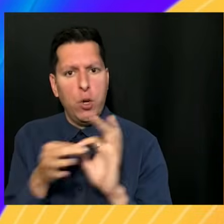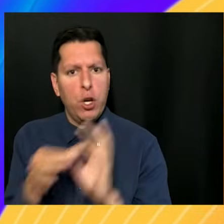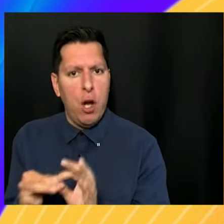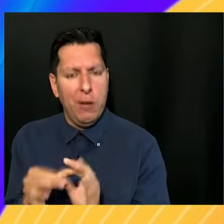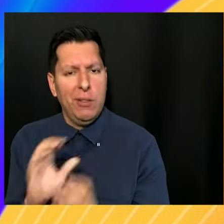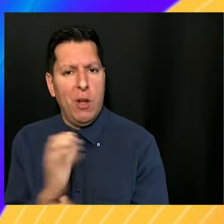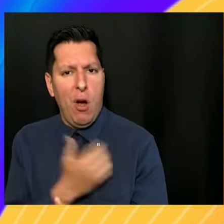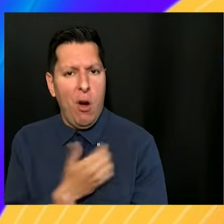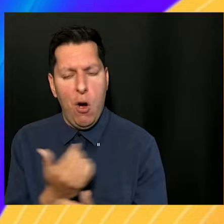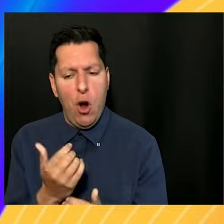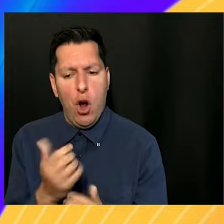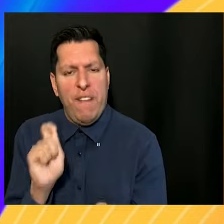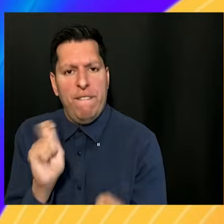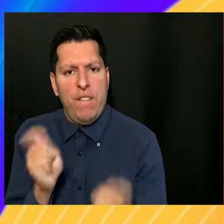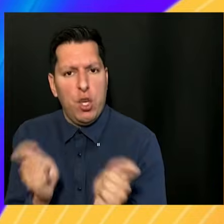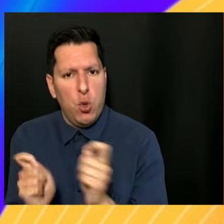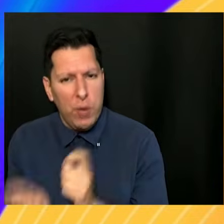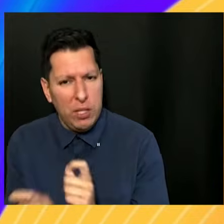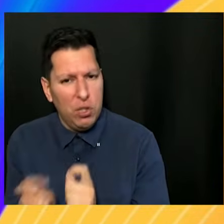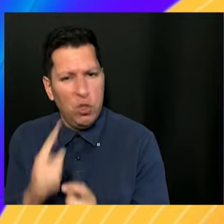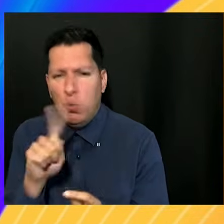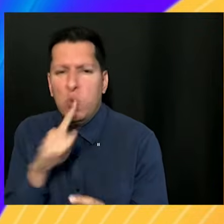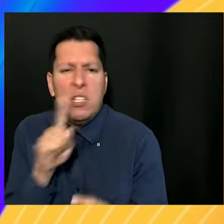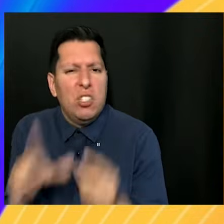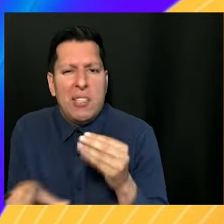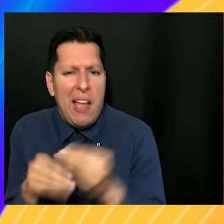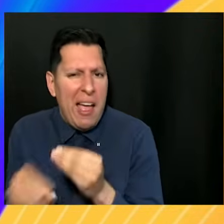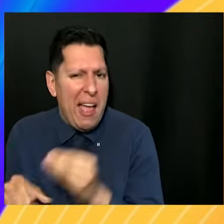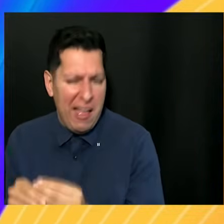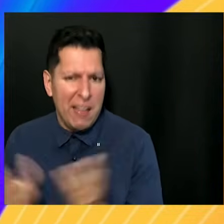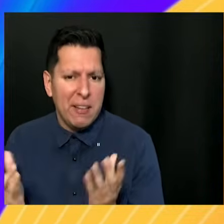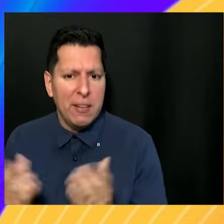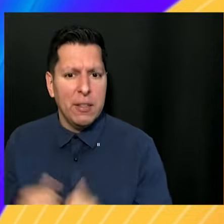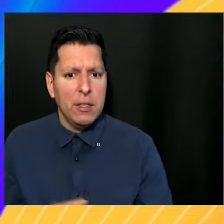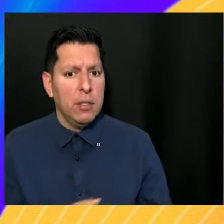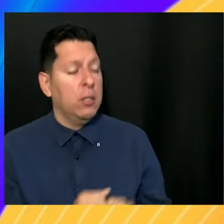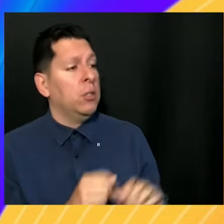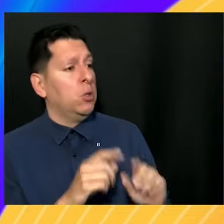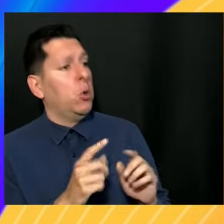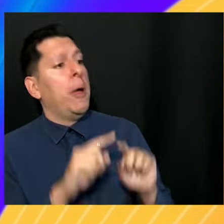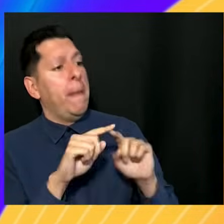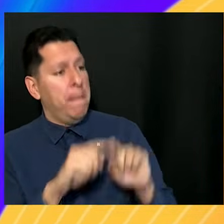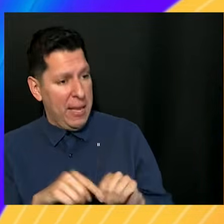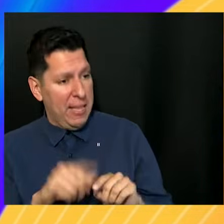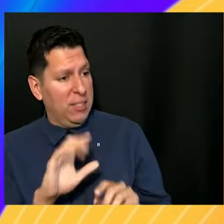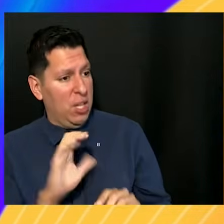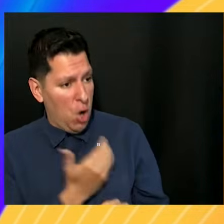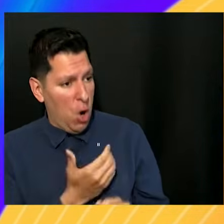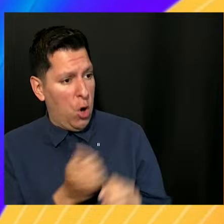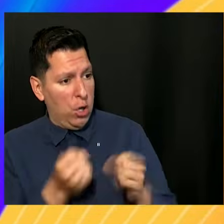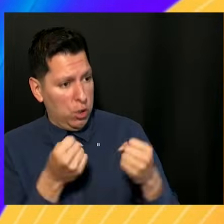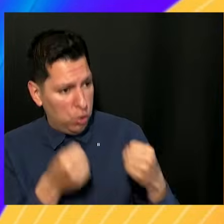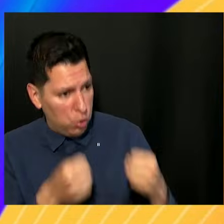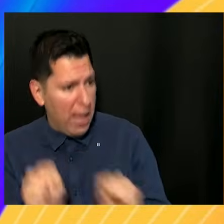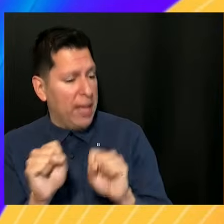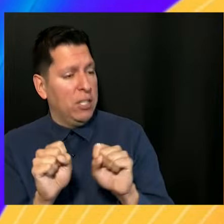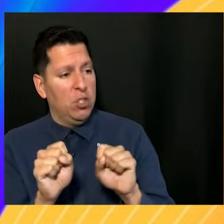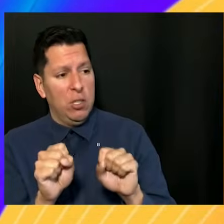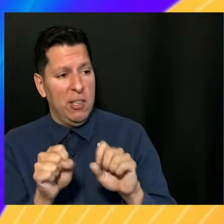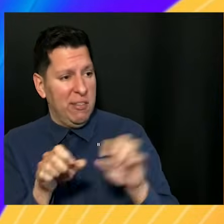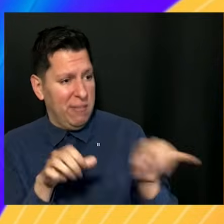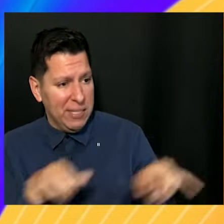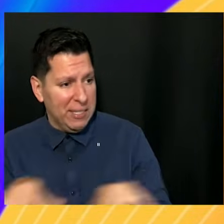adds some stuff onto it. Excellent. So it's based on our multi-account strategy, sets up the OUs based on what